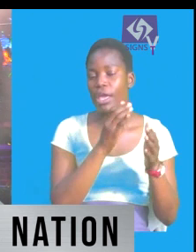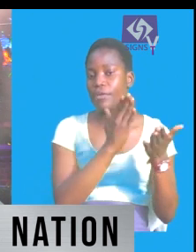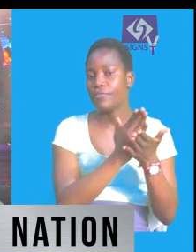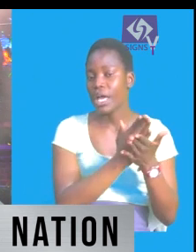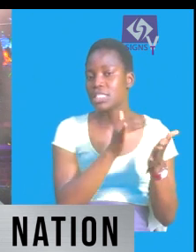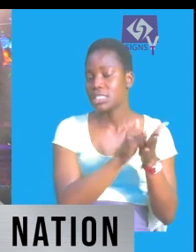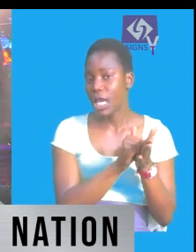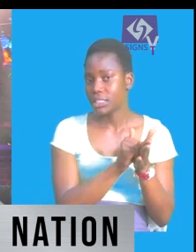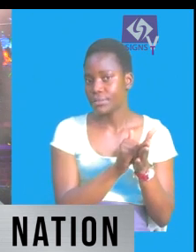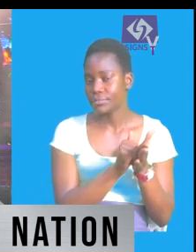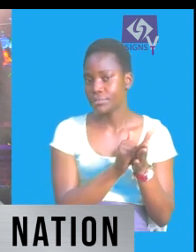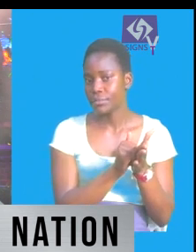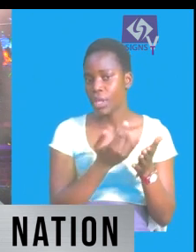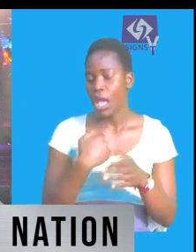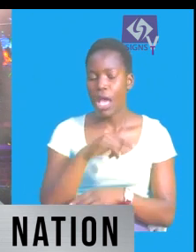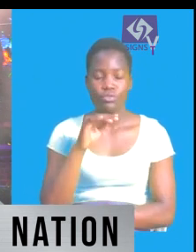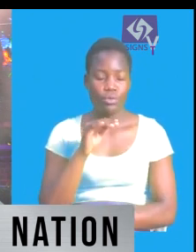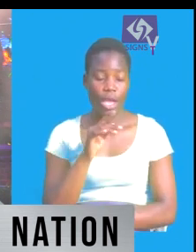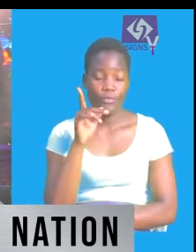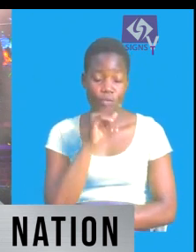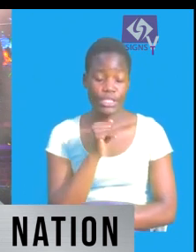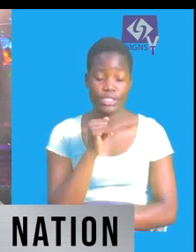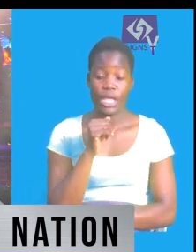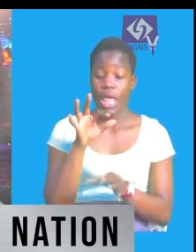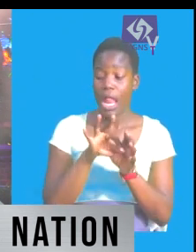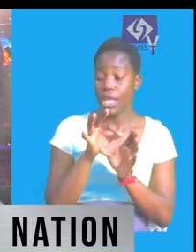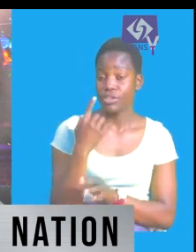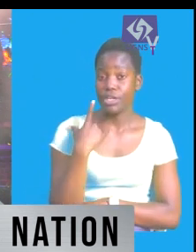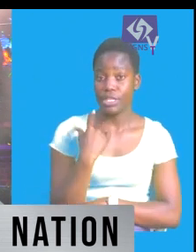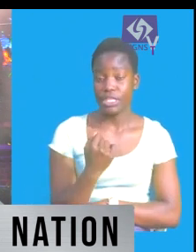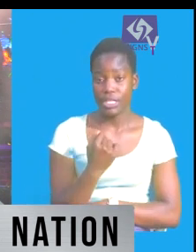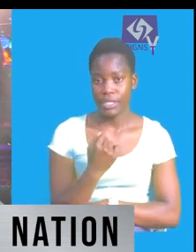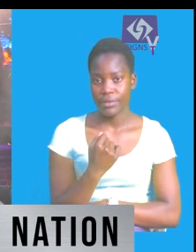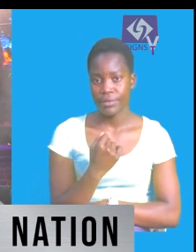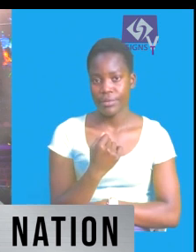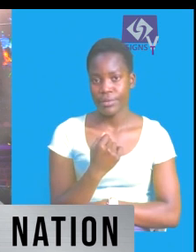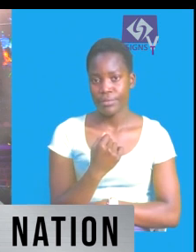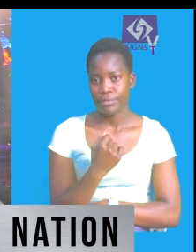we just had an election recently, right? That is